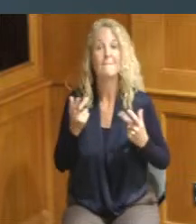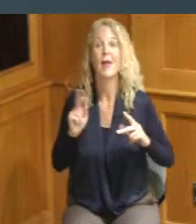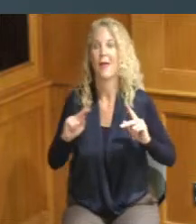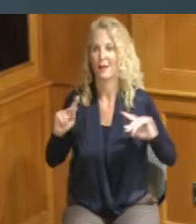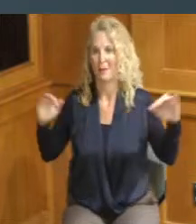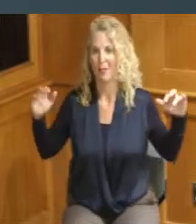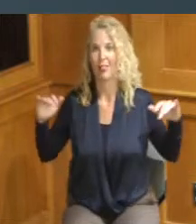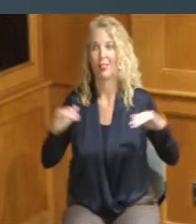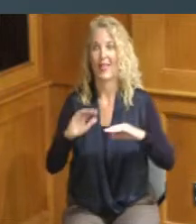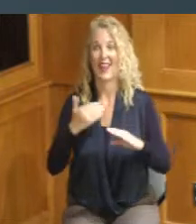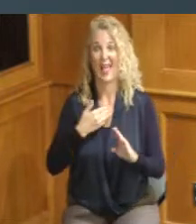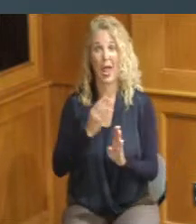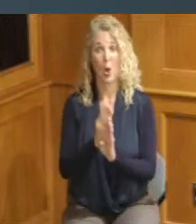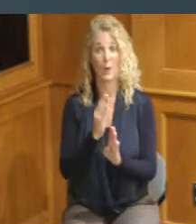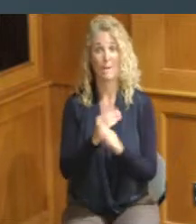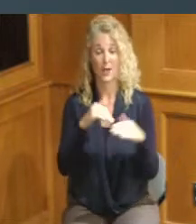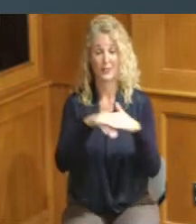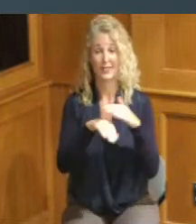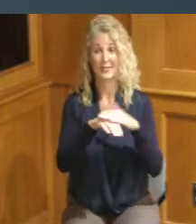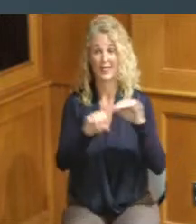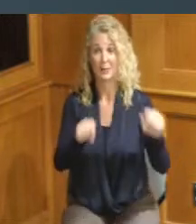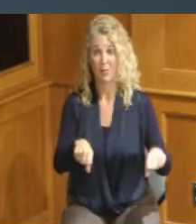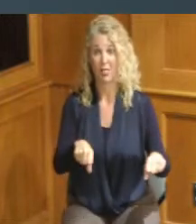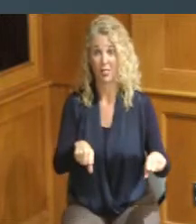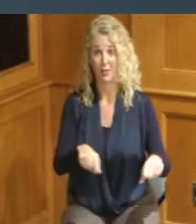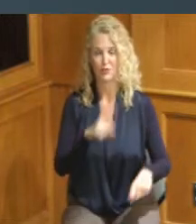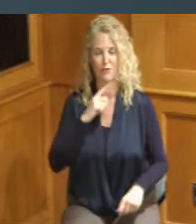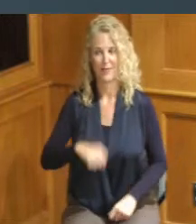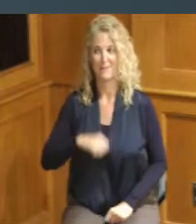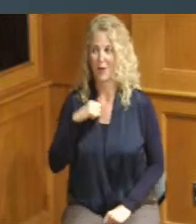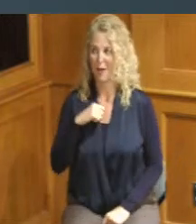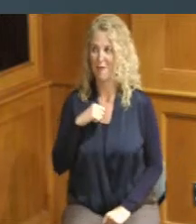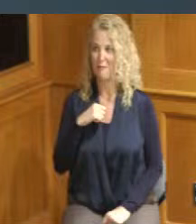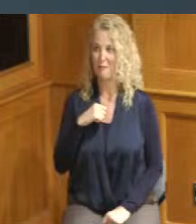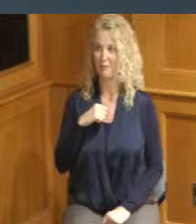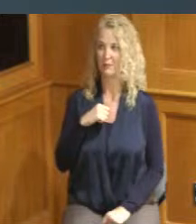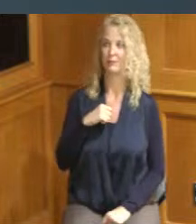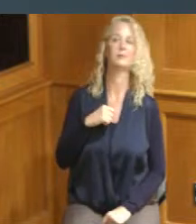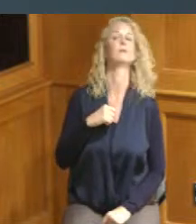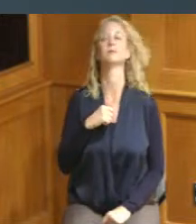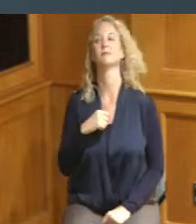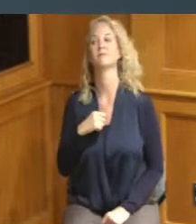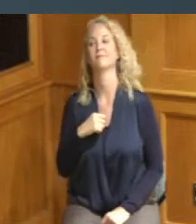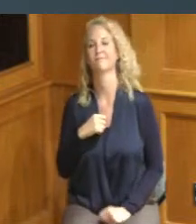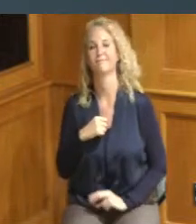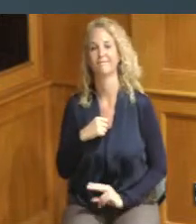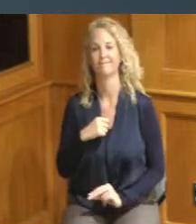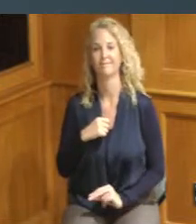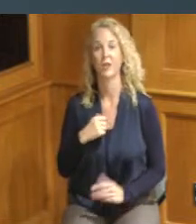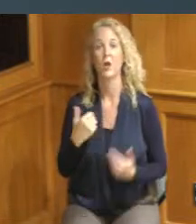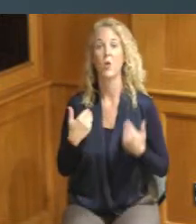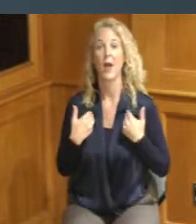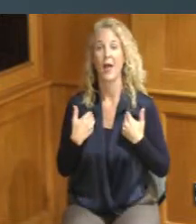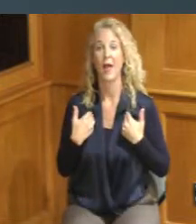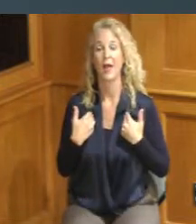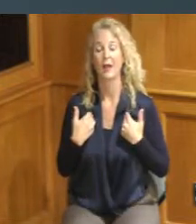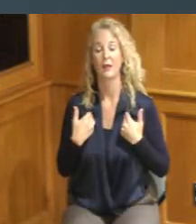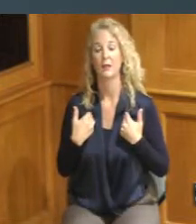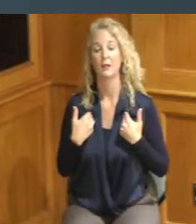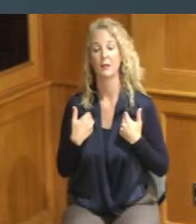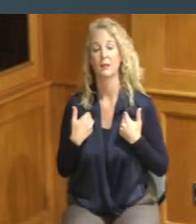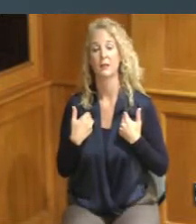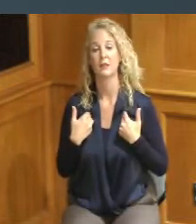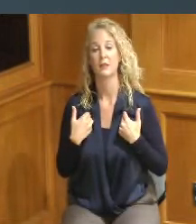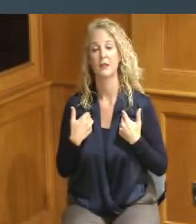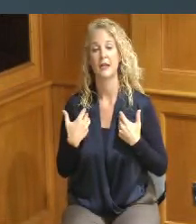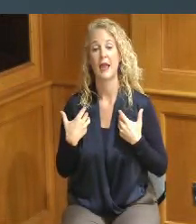people there, and our bus is accessible. So we're very proud of that. We had hundreds of people for that. We also